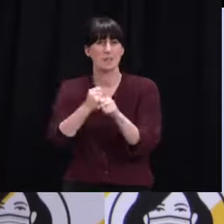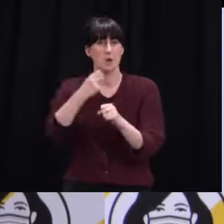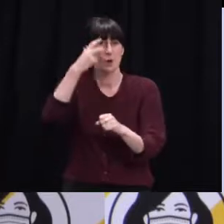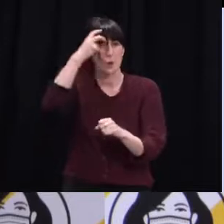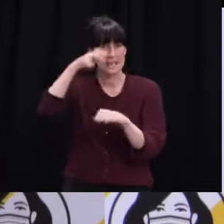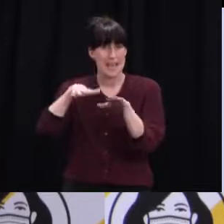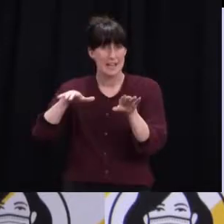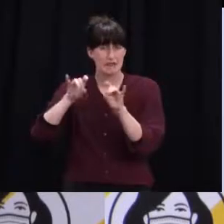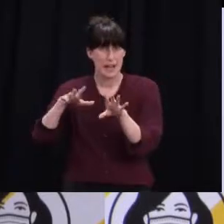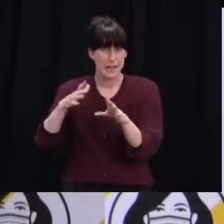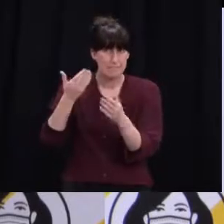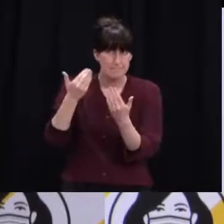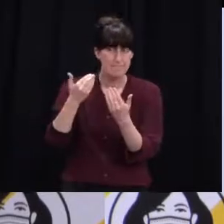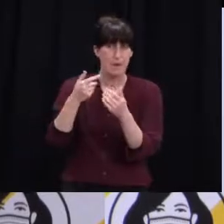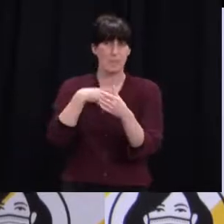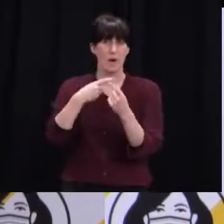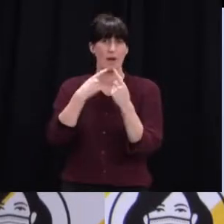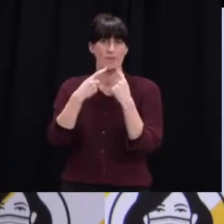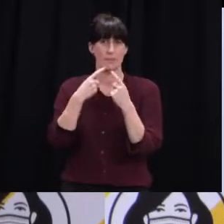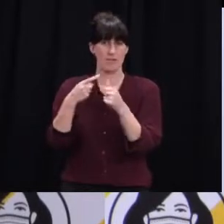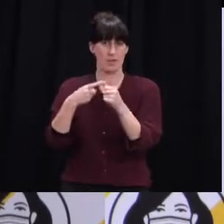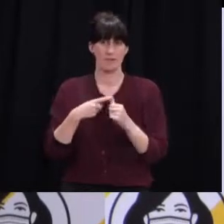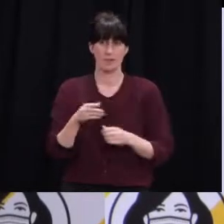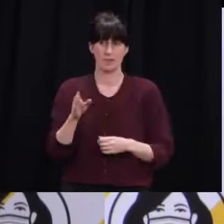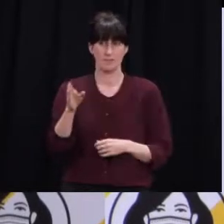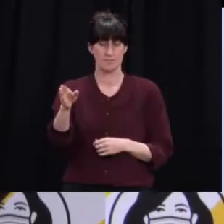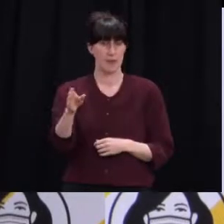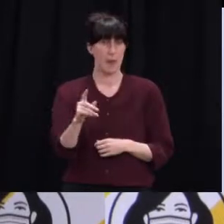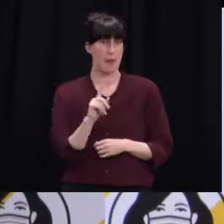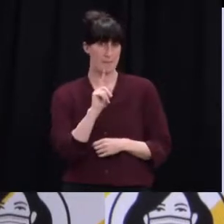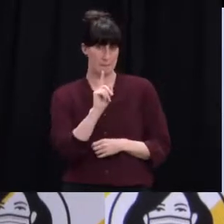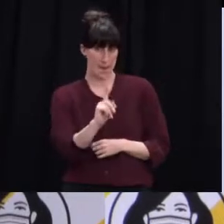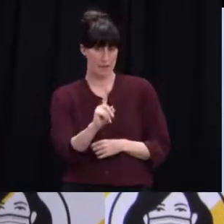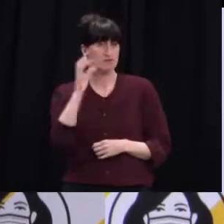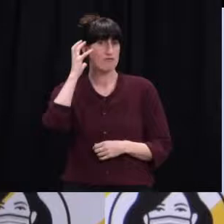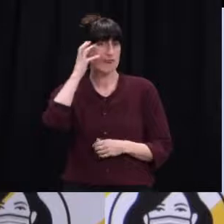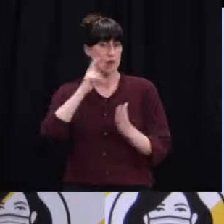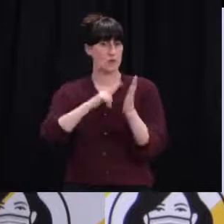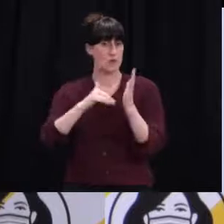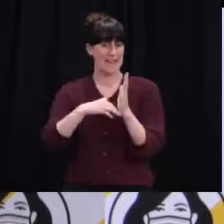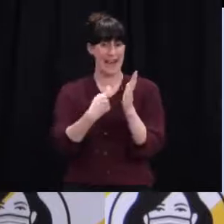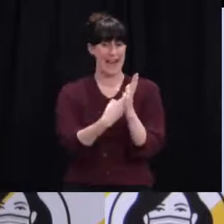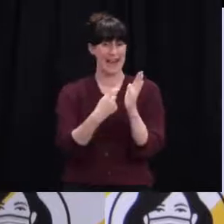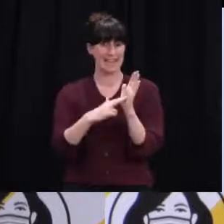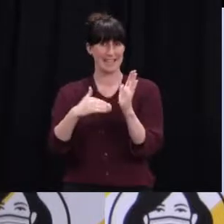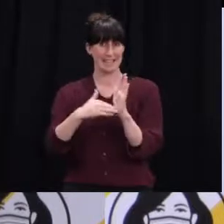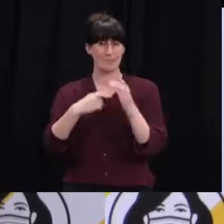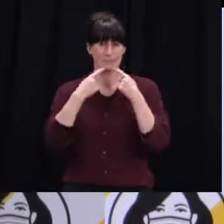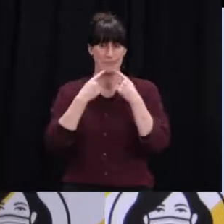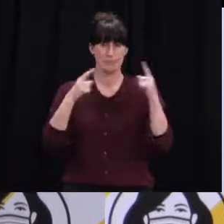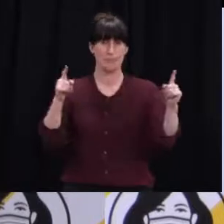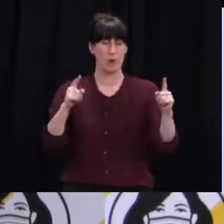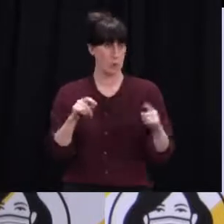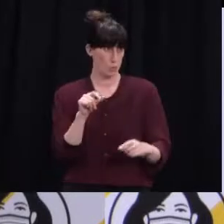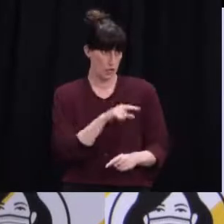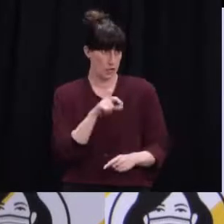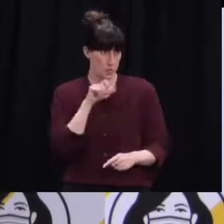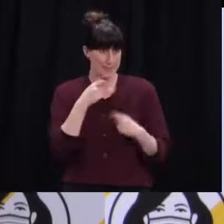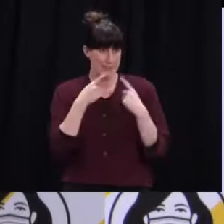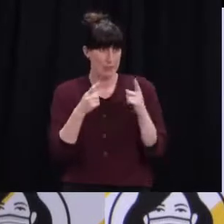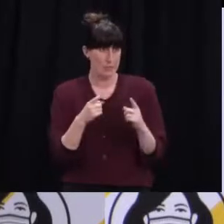looking to see what other jurisdictions, like Queensland, had done in this instance, and awaiting our expert advice. If it hadn't broken the